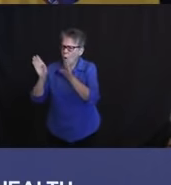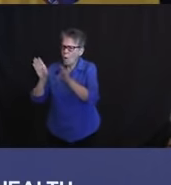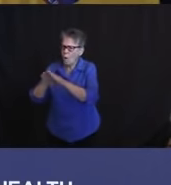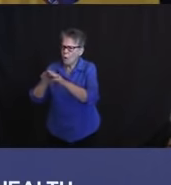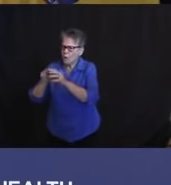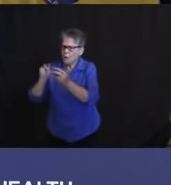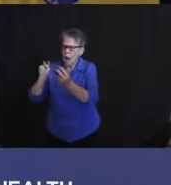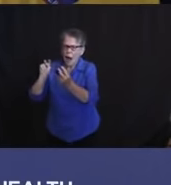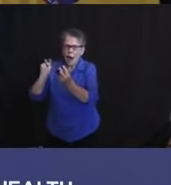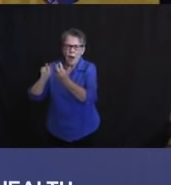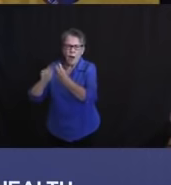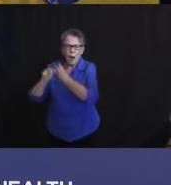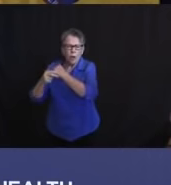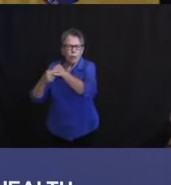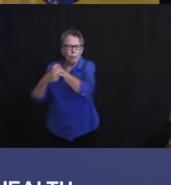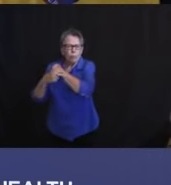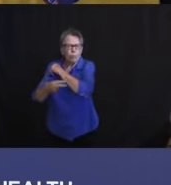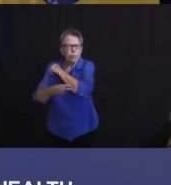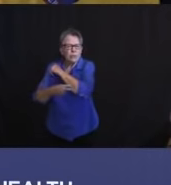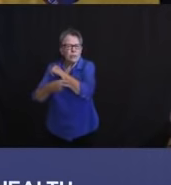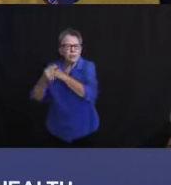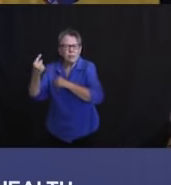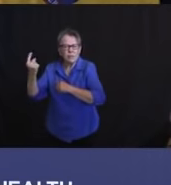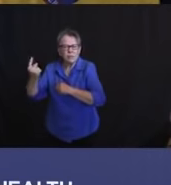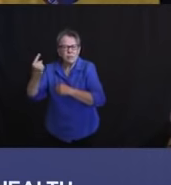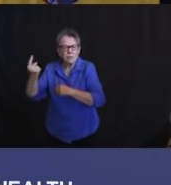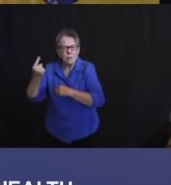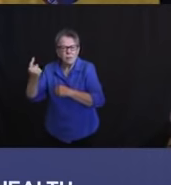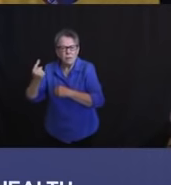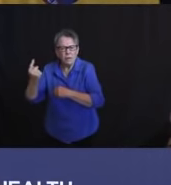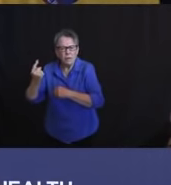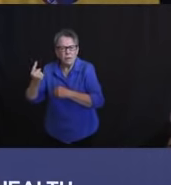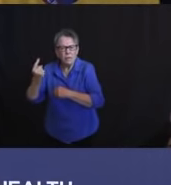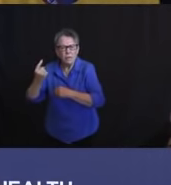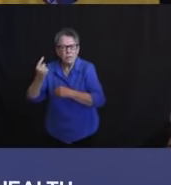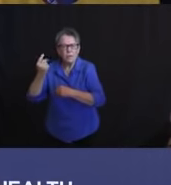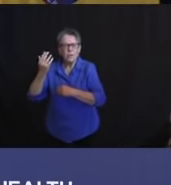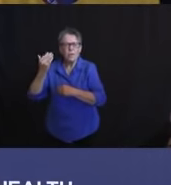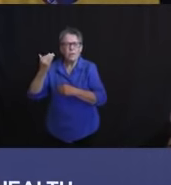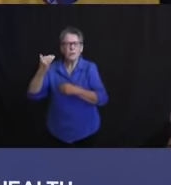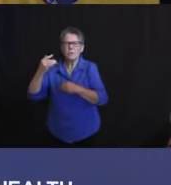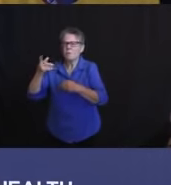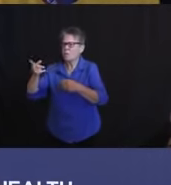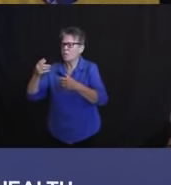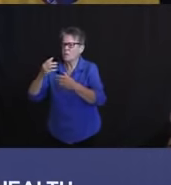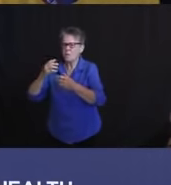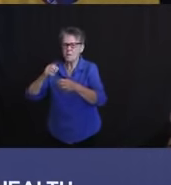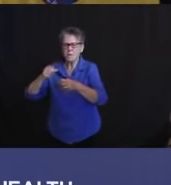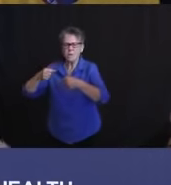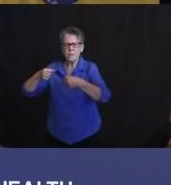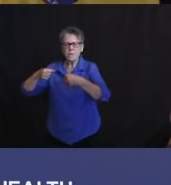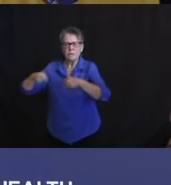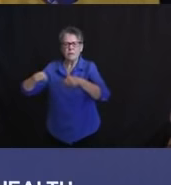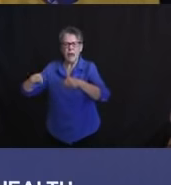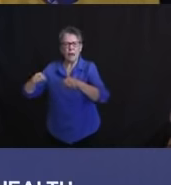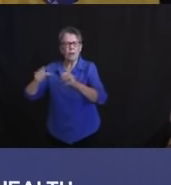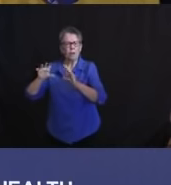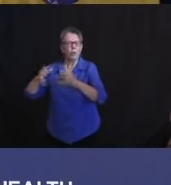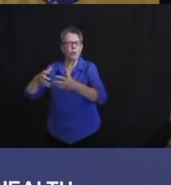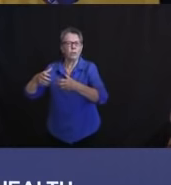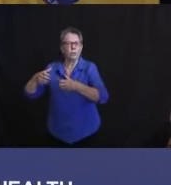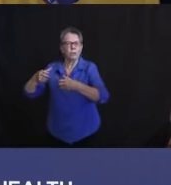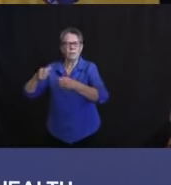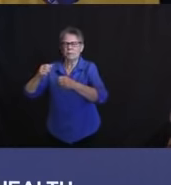Thank you. Dustin, before Matt, you leave, I missed the question is, if you land at Newark, Liberty, or Teterboro, what was the question? Is